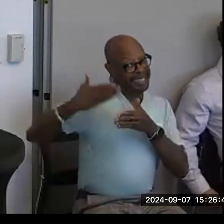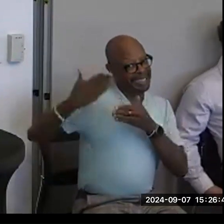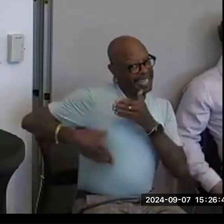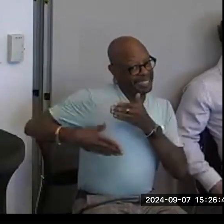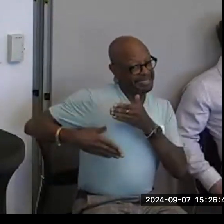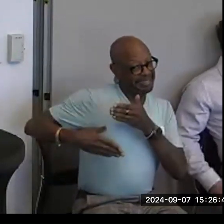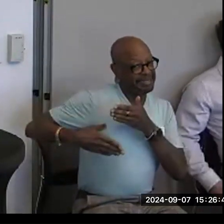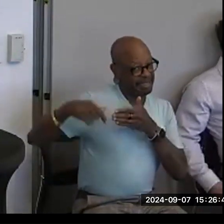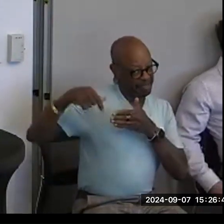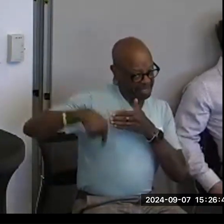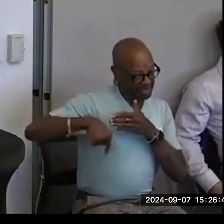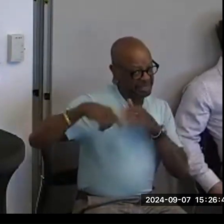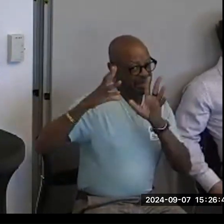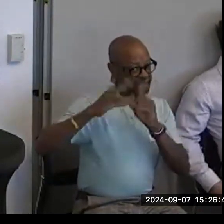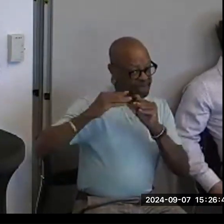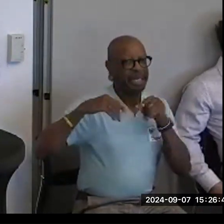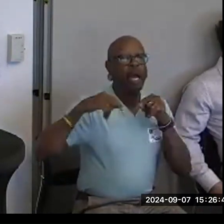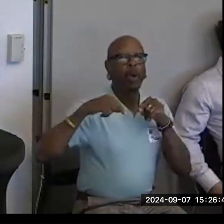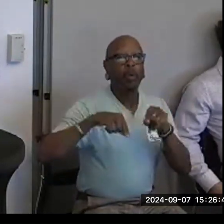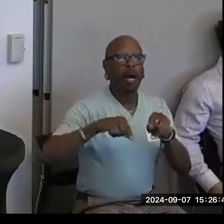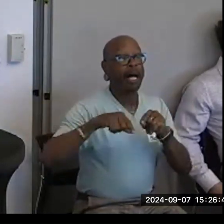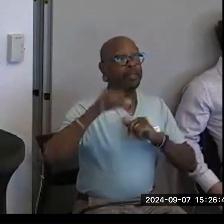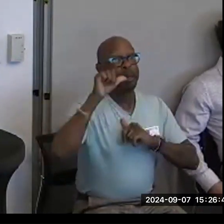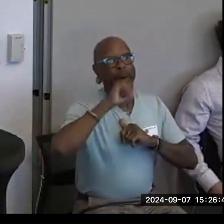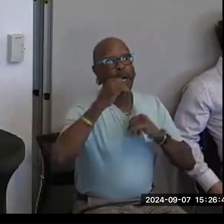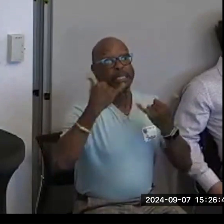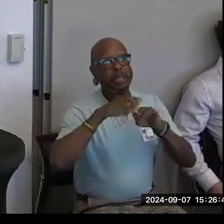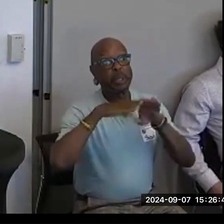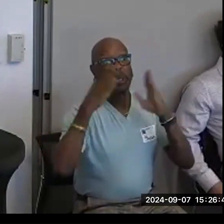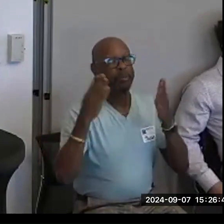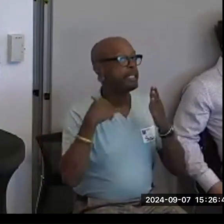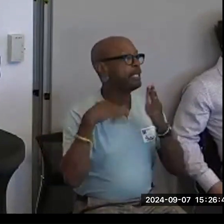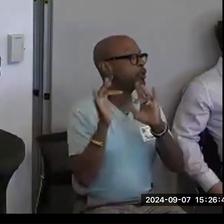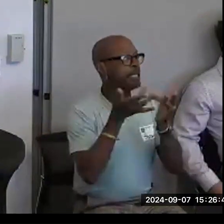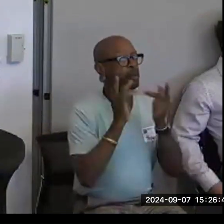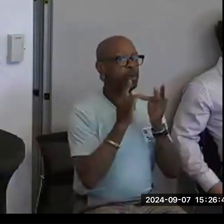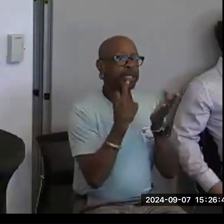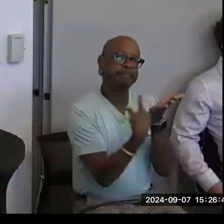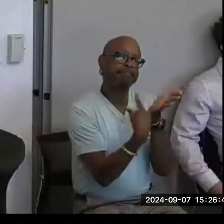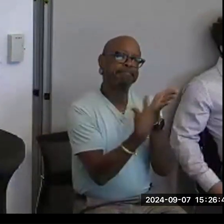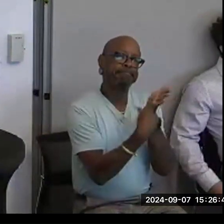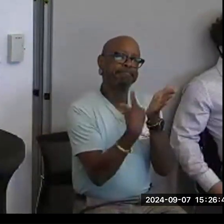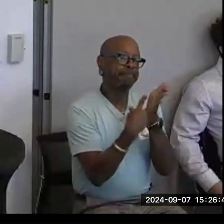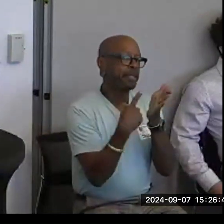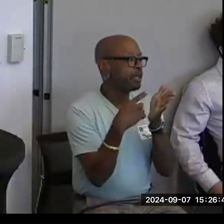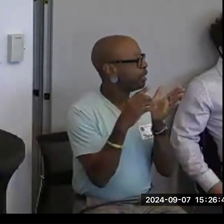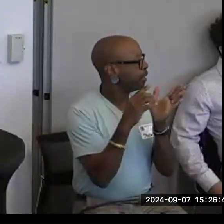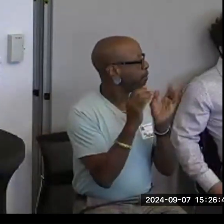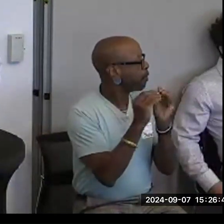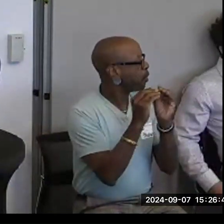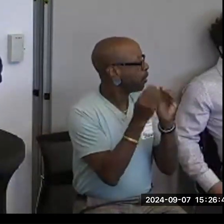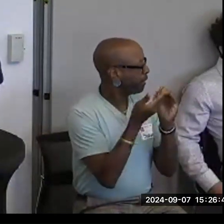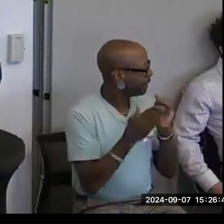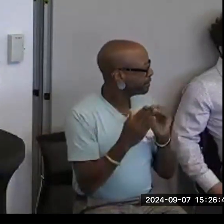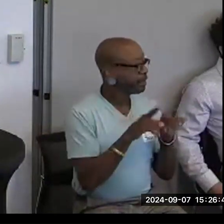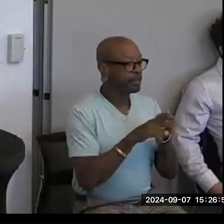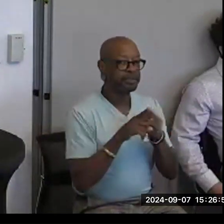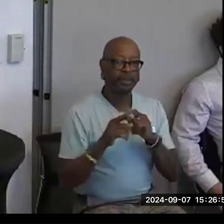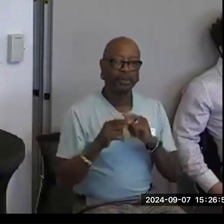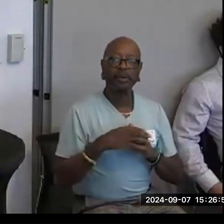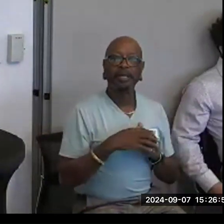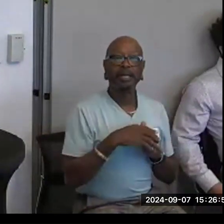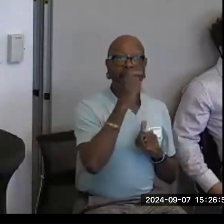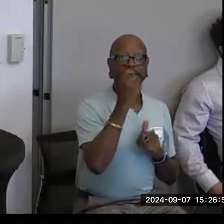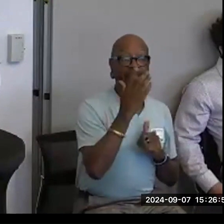end rather, but while the bar's still open. And we can network and talk about some of these things. And also